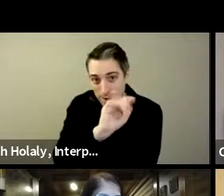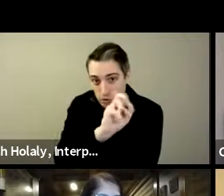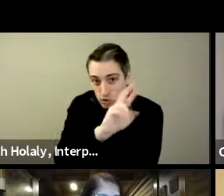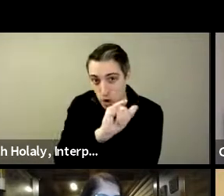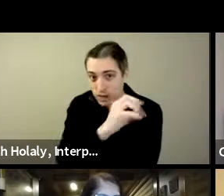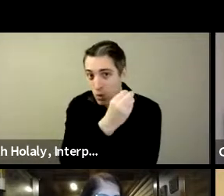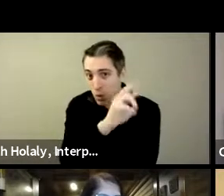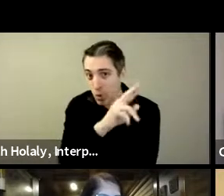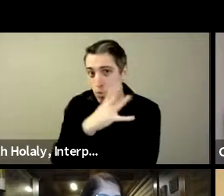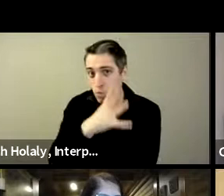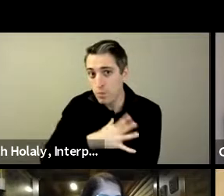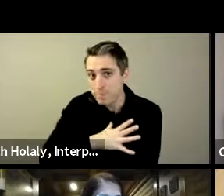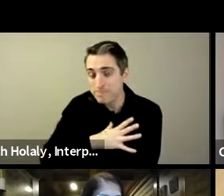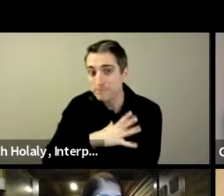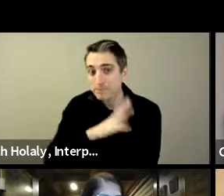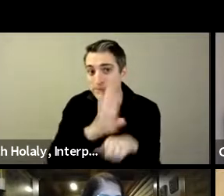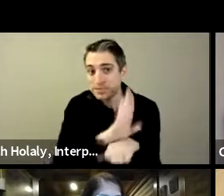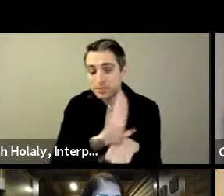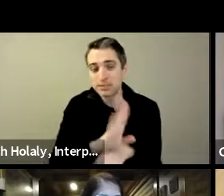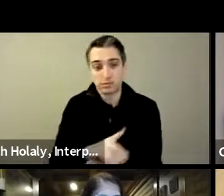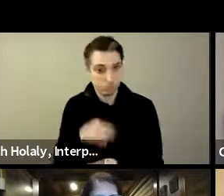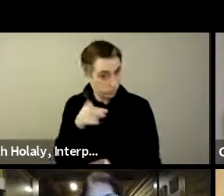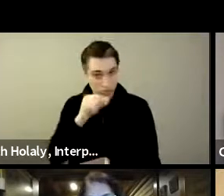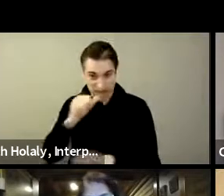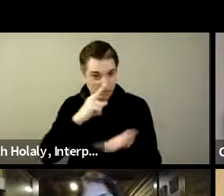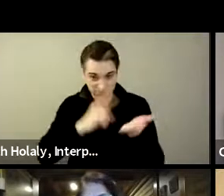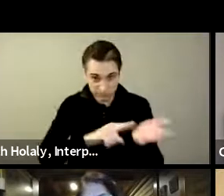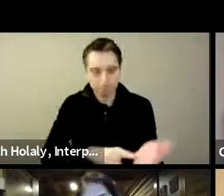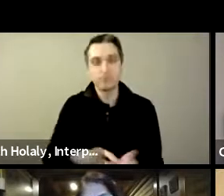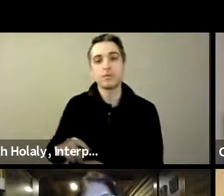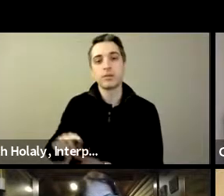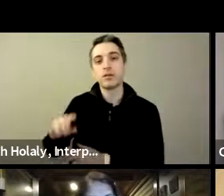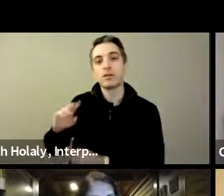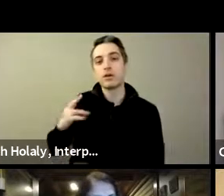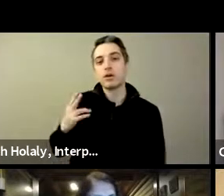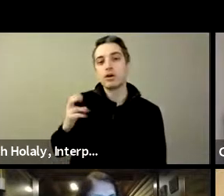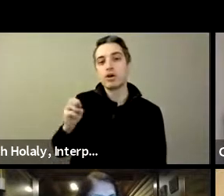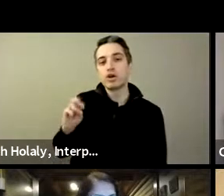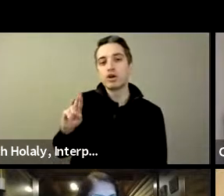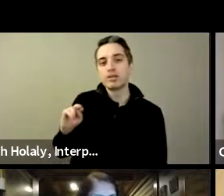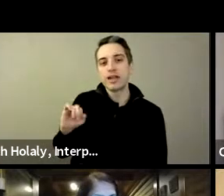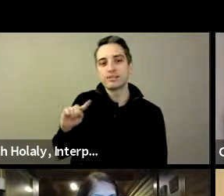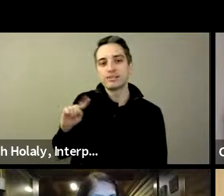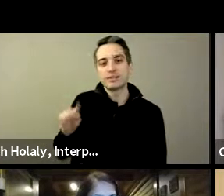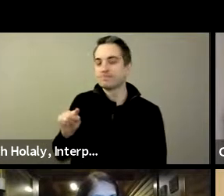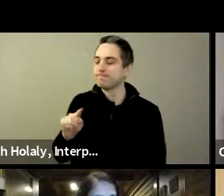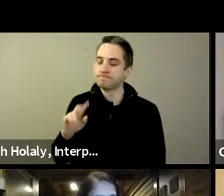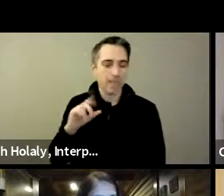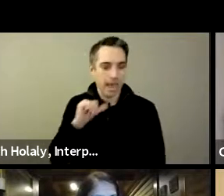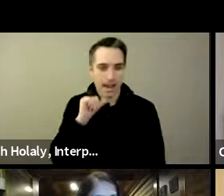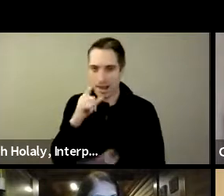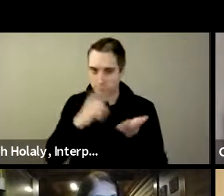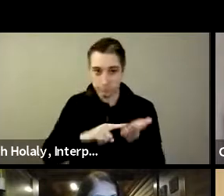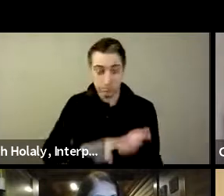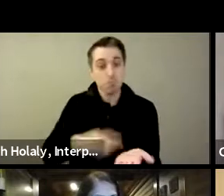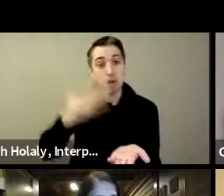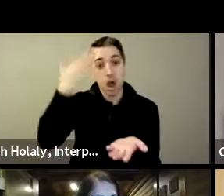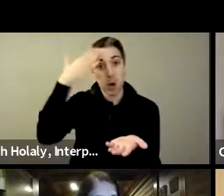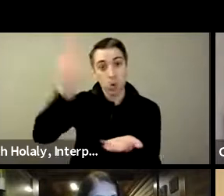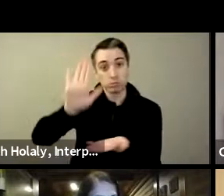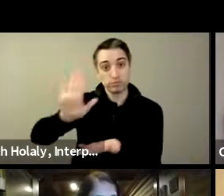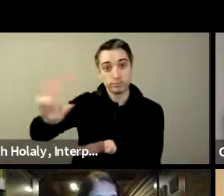didn't look into that. I did not look into it myself yet. I cannot speak for the enforcement